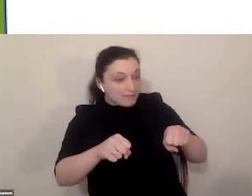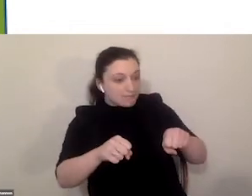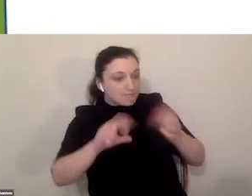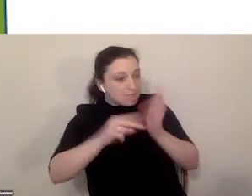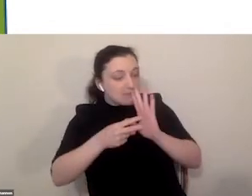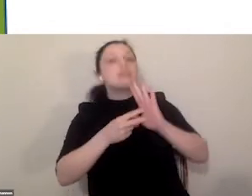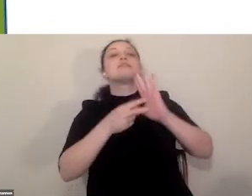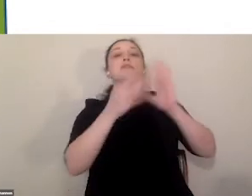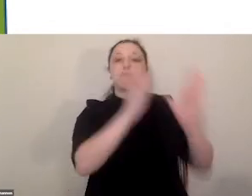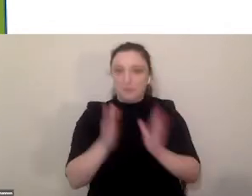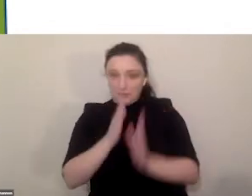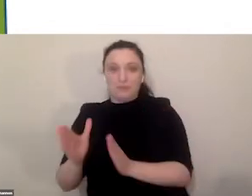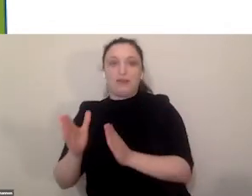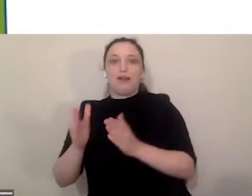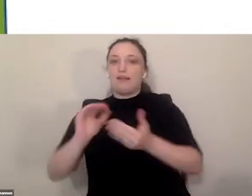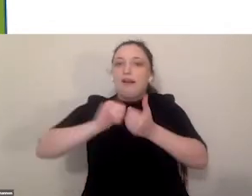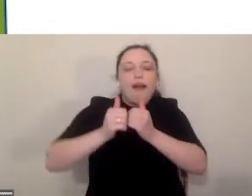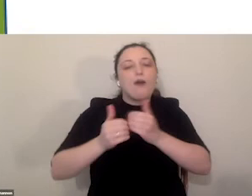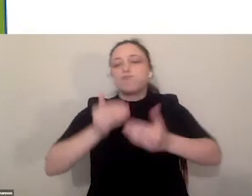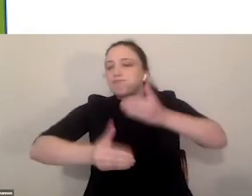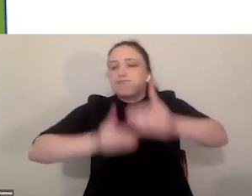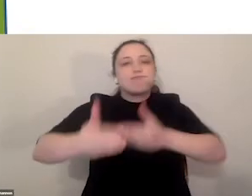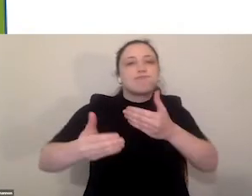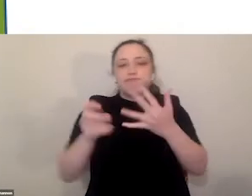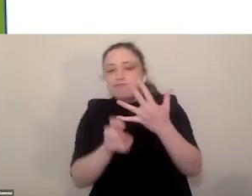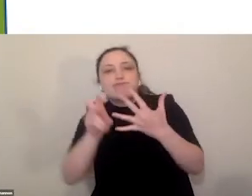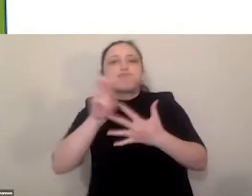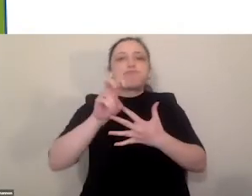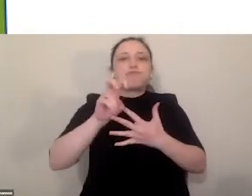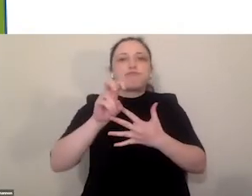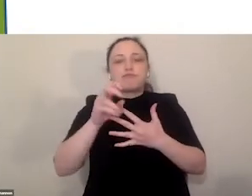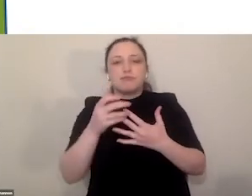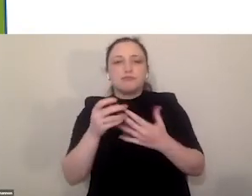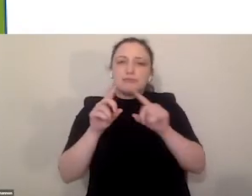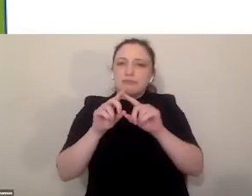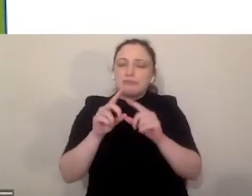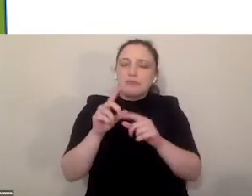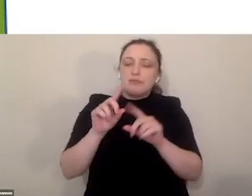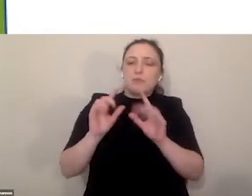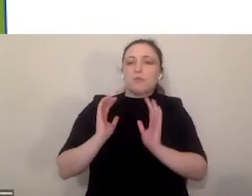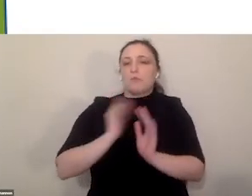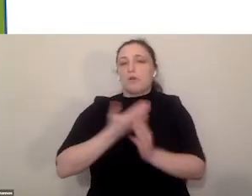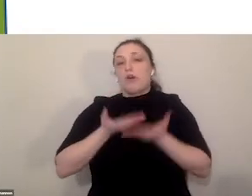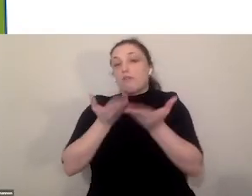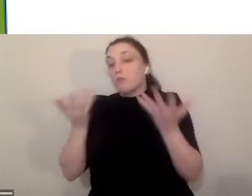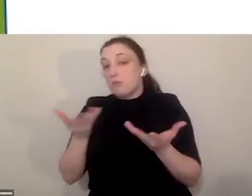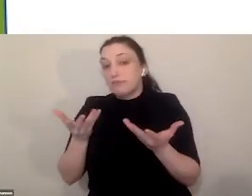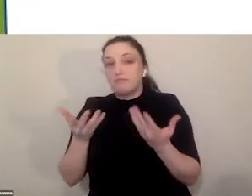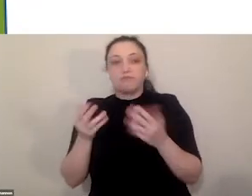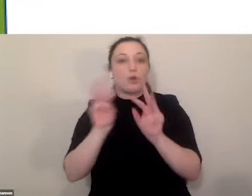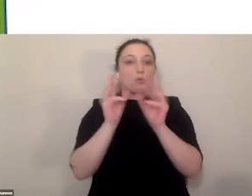we offer things like webinars, workshops. We do a lot of things, and it actually did a lot of work and a lot